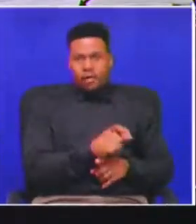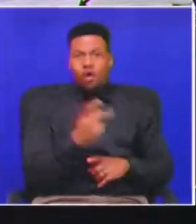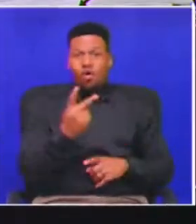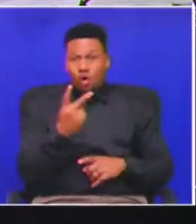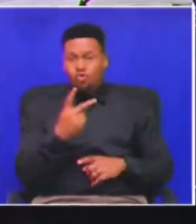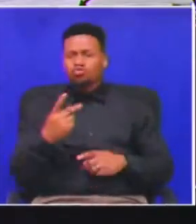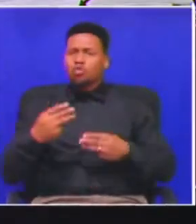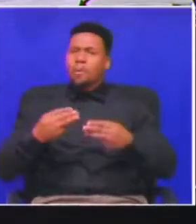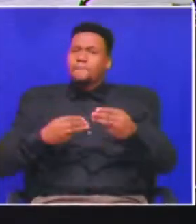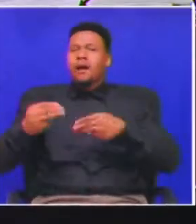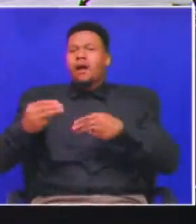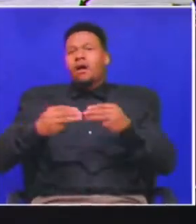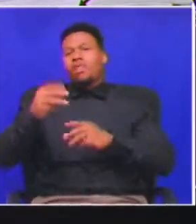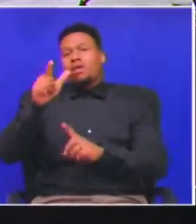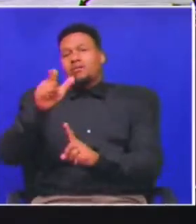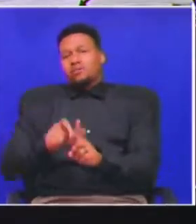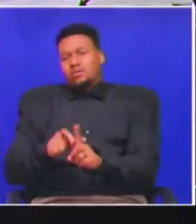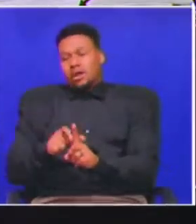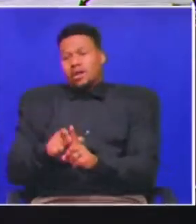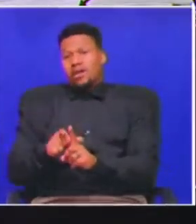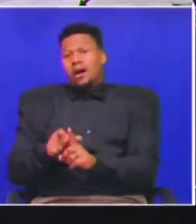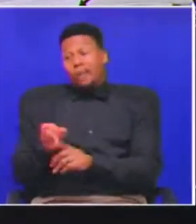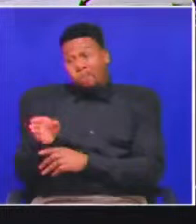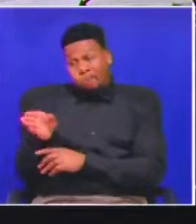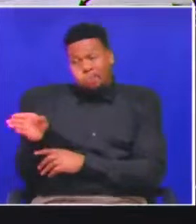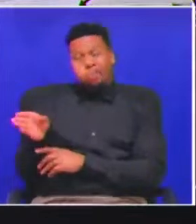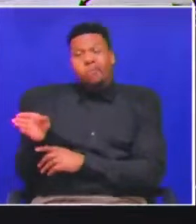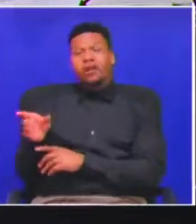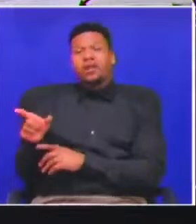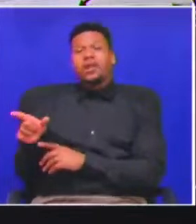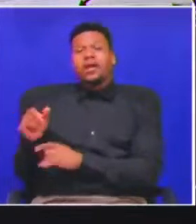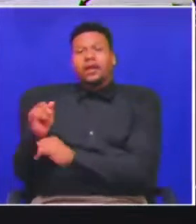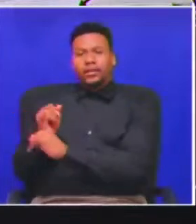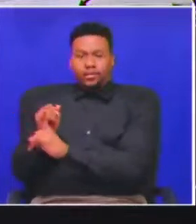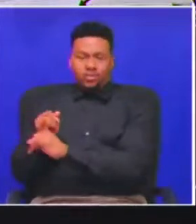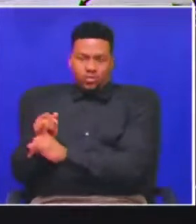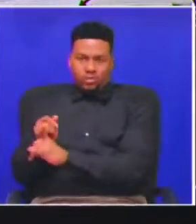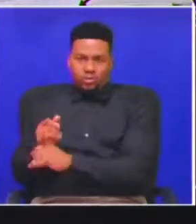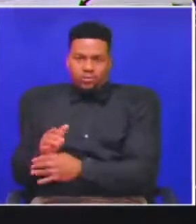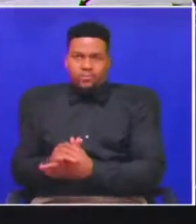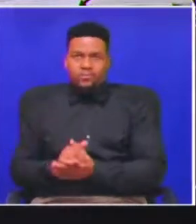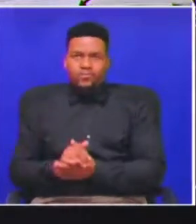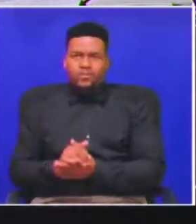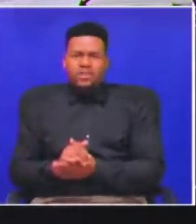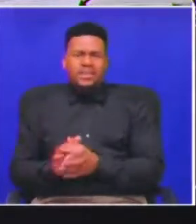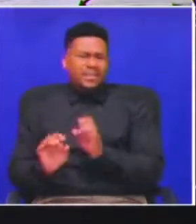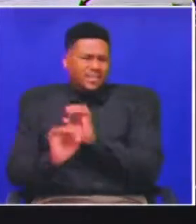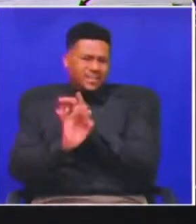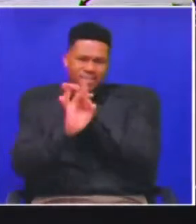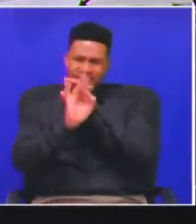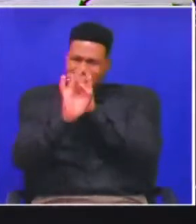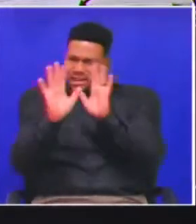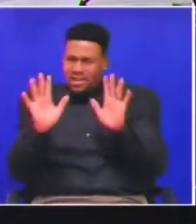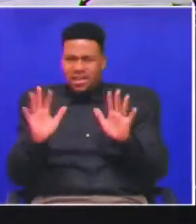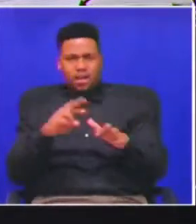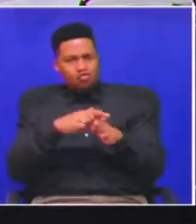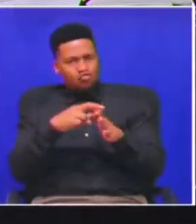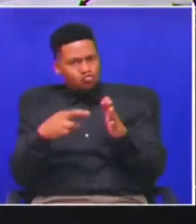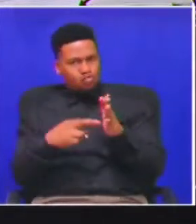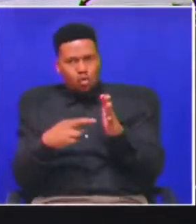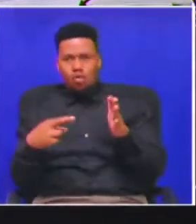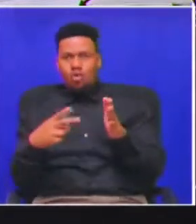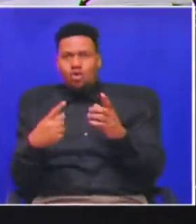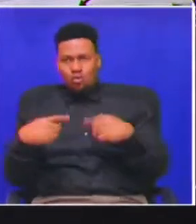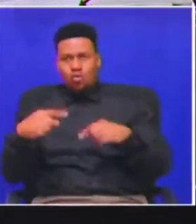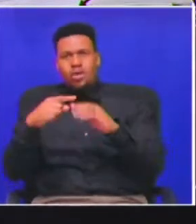of those institutions. Now, we're delineating clear roles of what needs to be done.